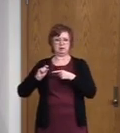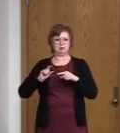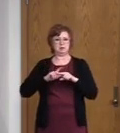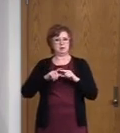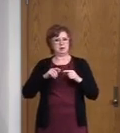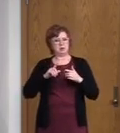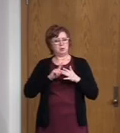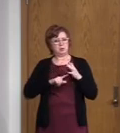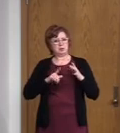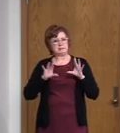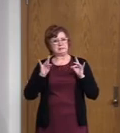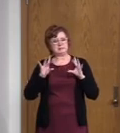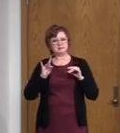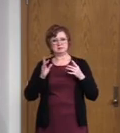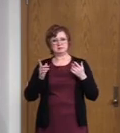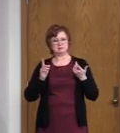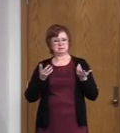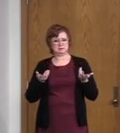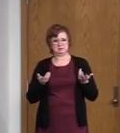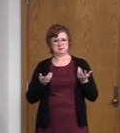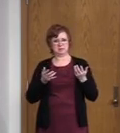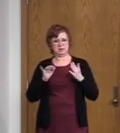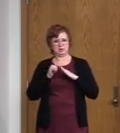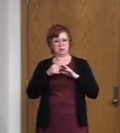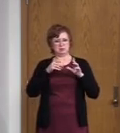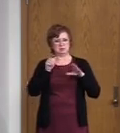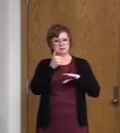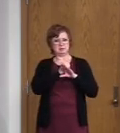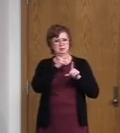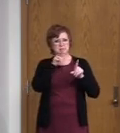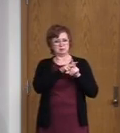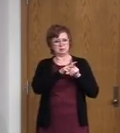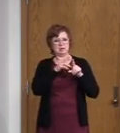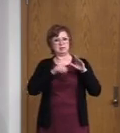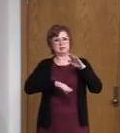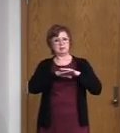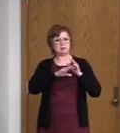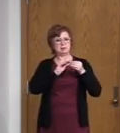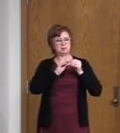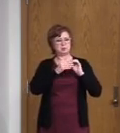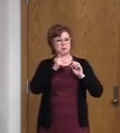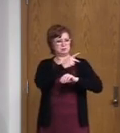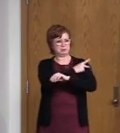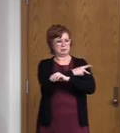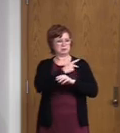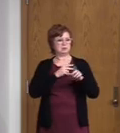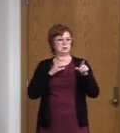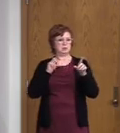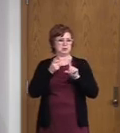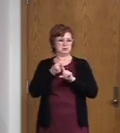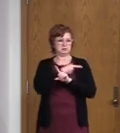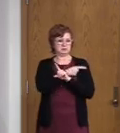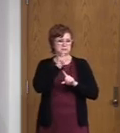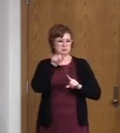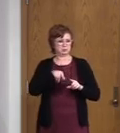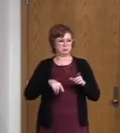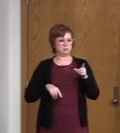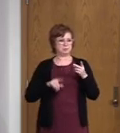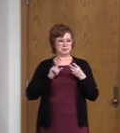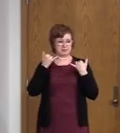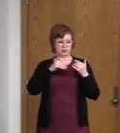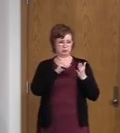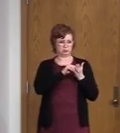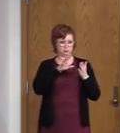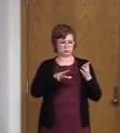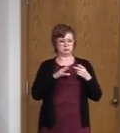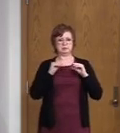and as far as many doses that we can administer in a day. Follow-up, Mark? Yeah, on a different topic, since students and